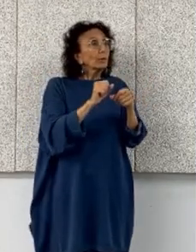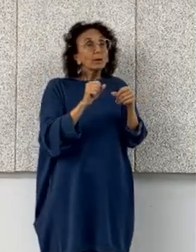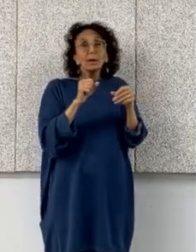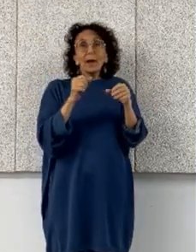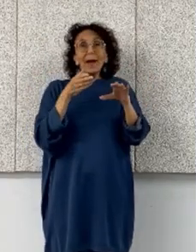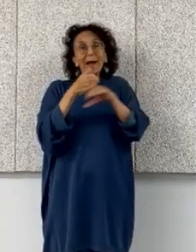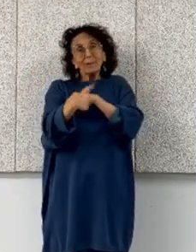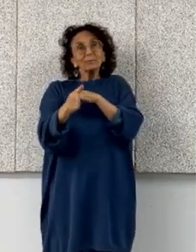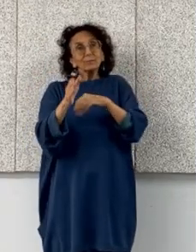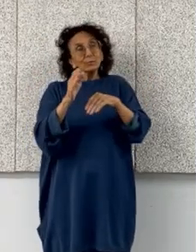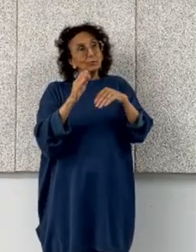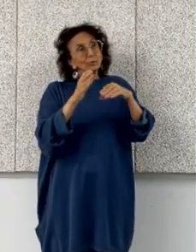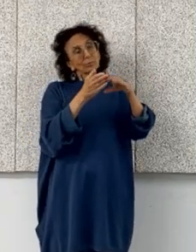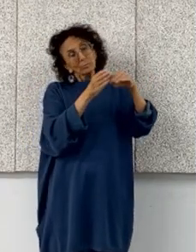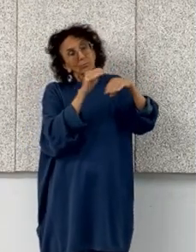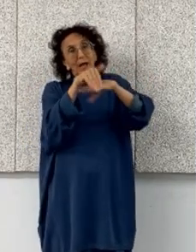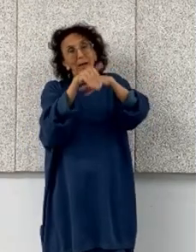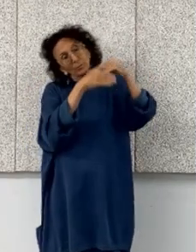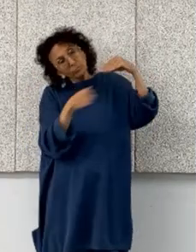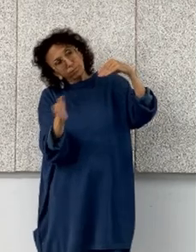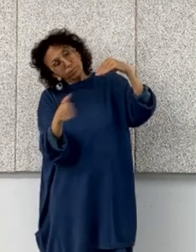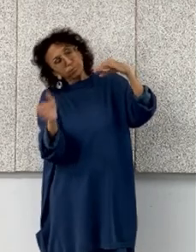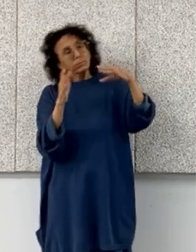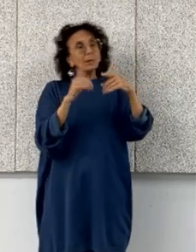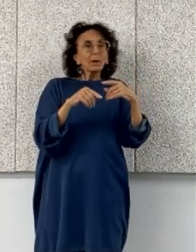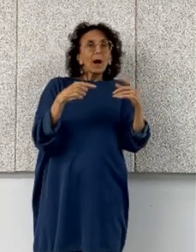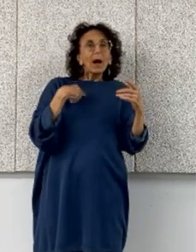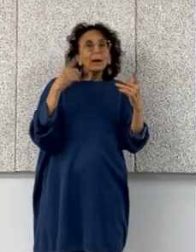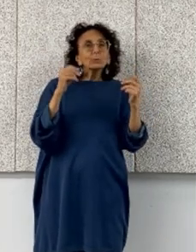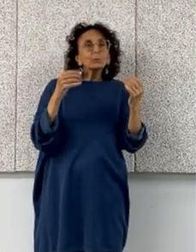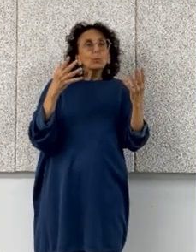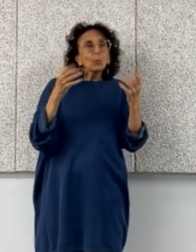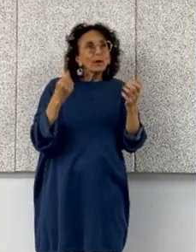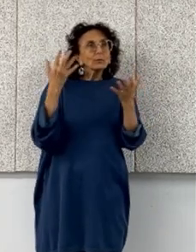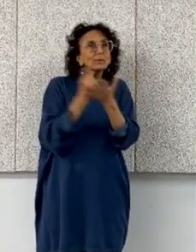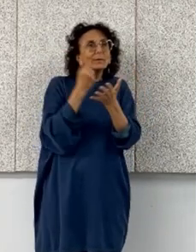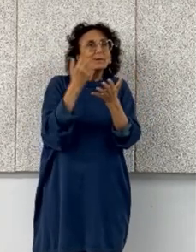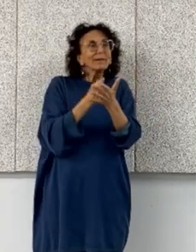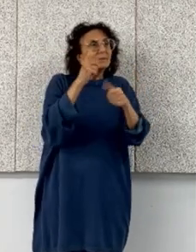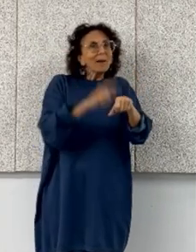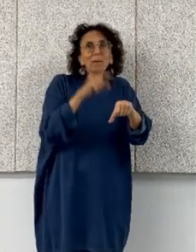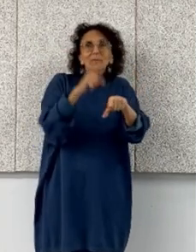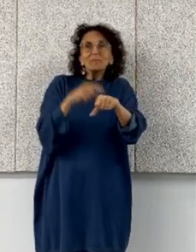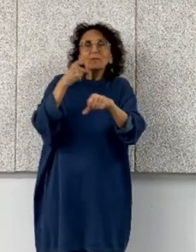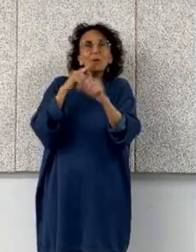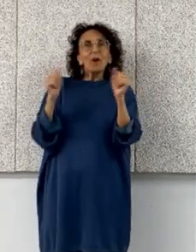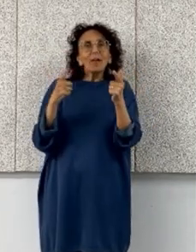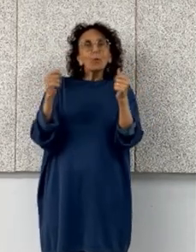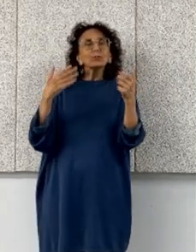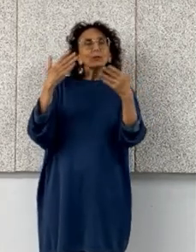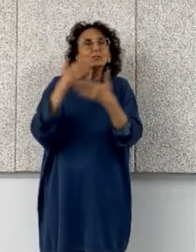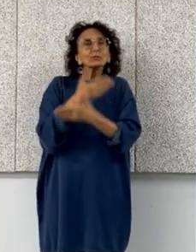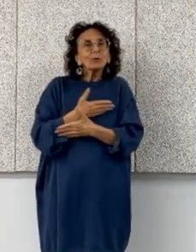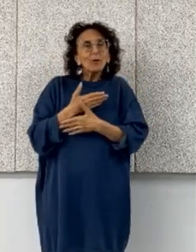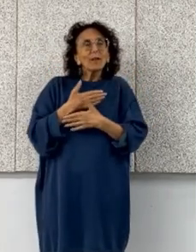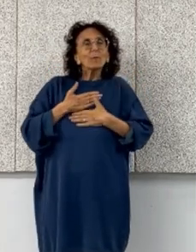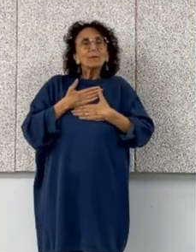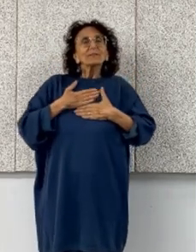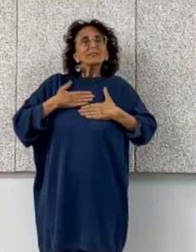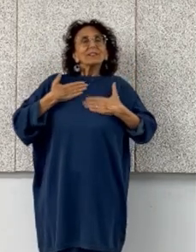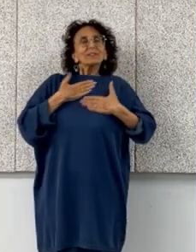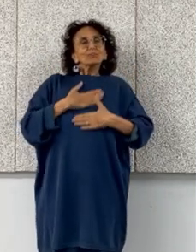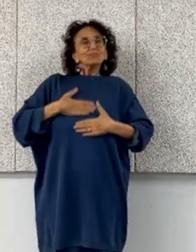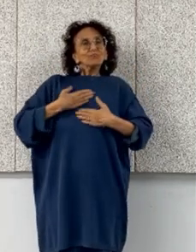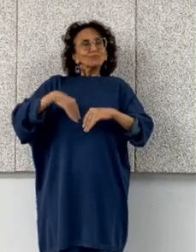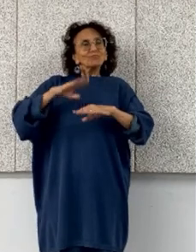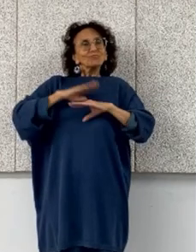of the workday, events, etc. I want time for all of that, and I want that time to feel good, and I want it to be fulfilling.